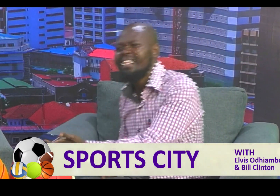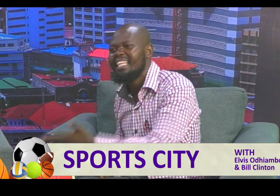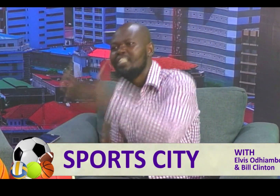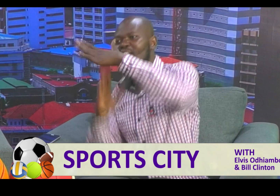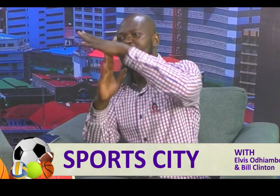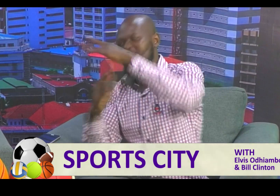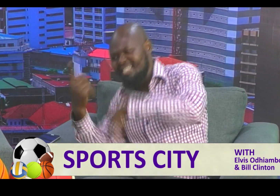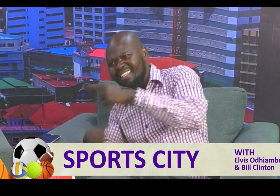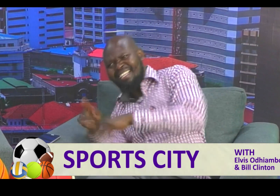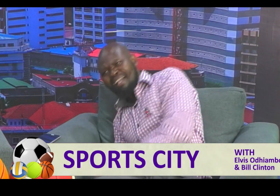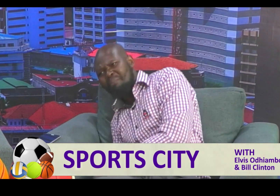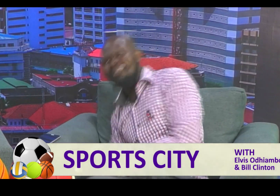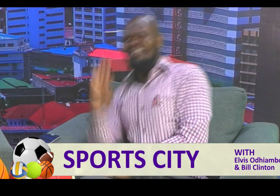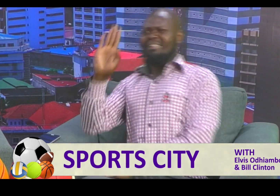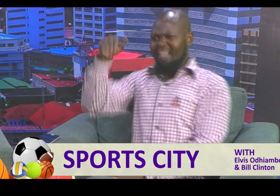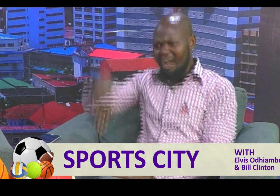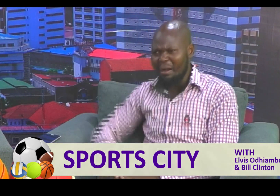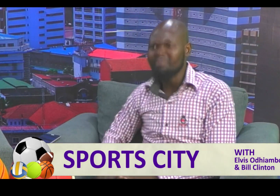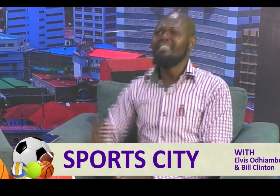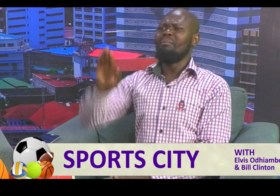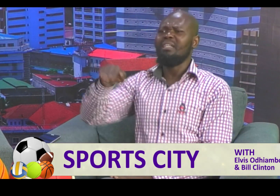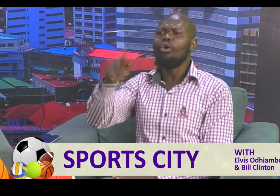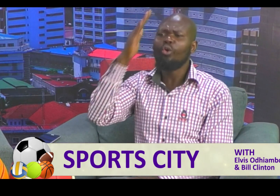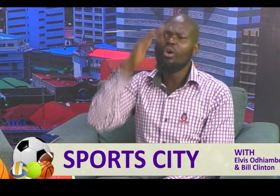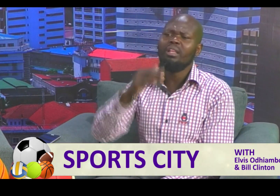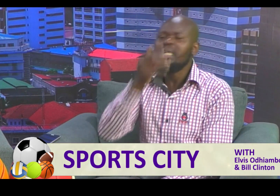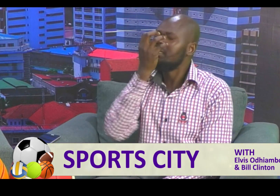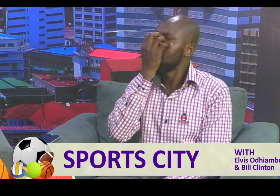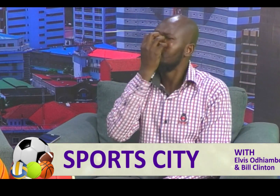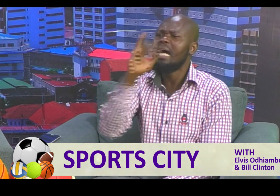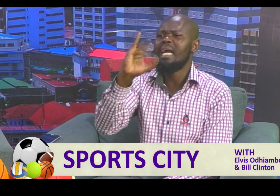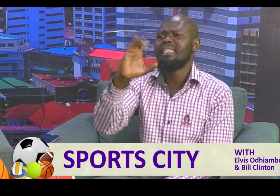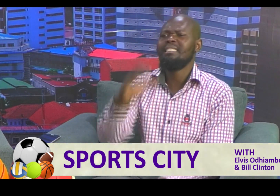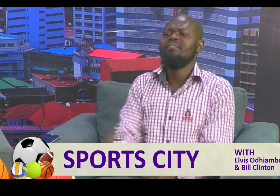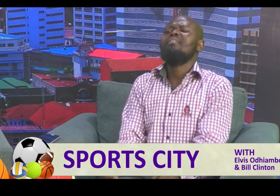draw, you get it's a 0-0 or they get a 1-0. Right. So